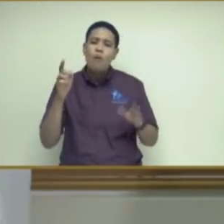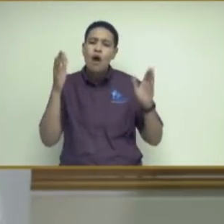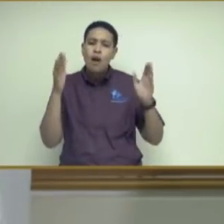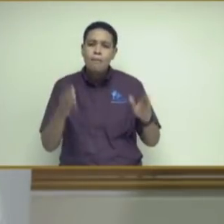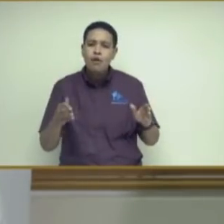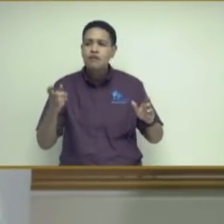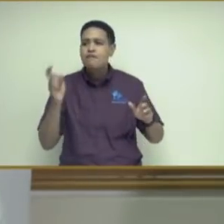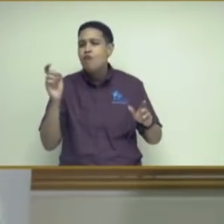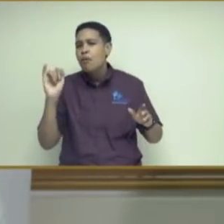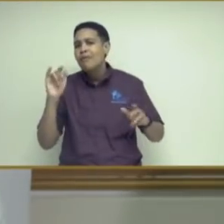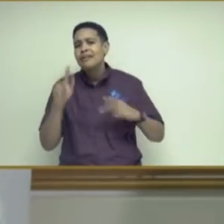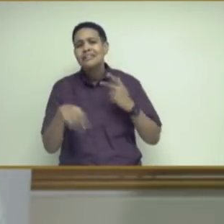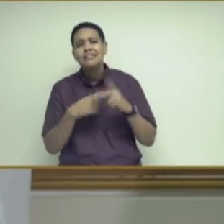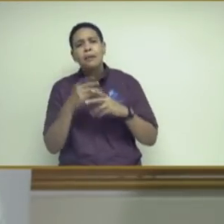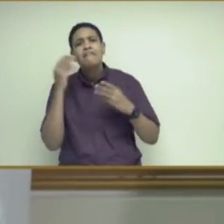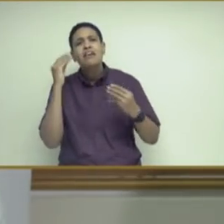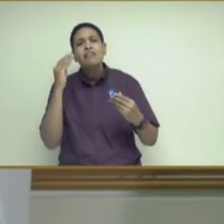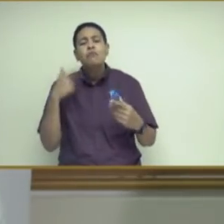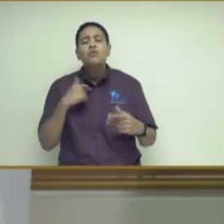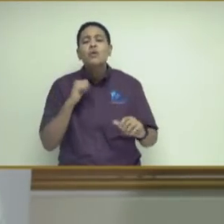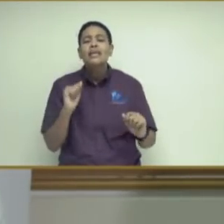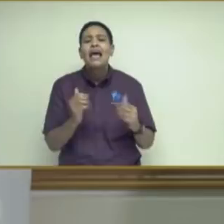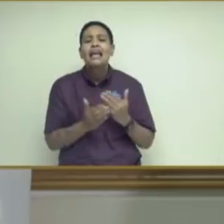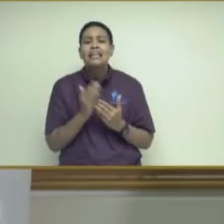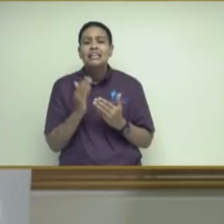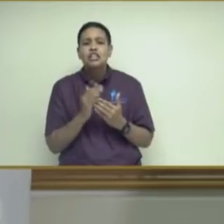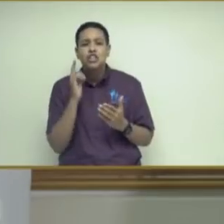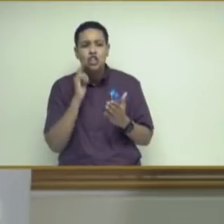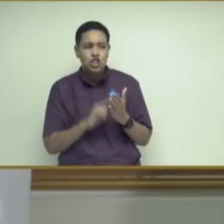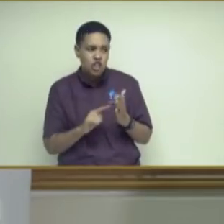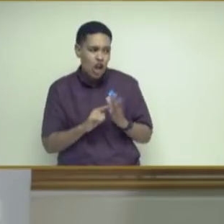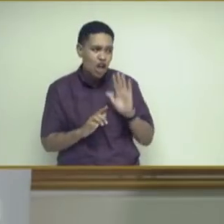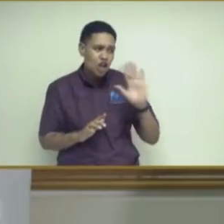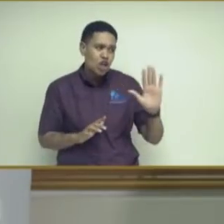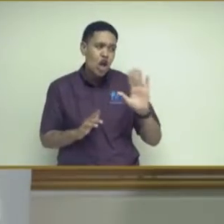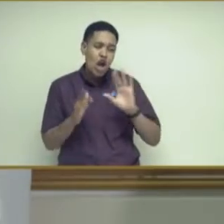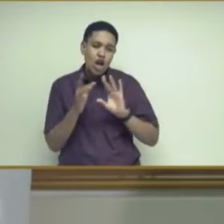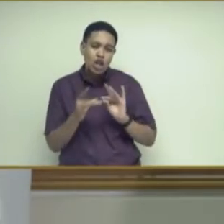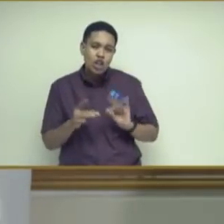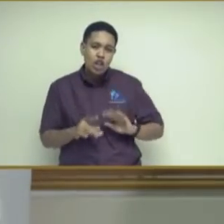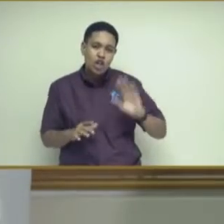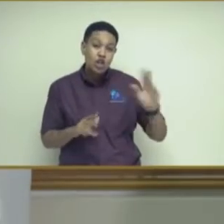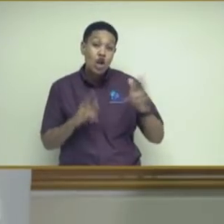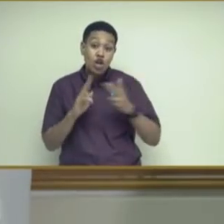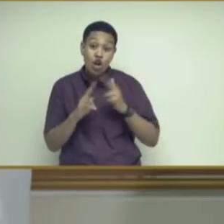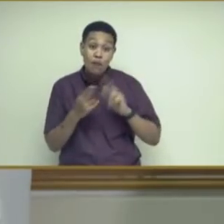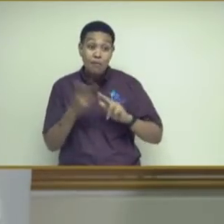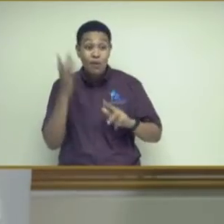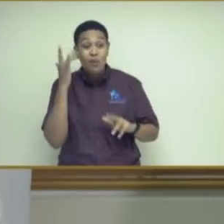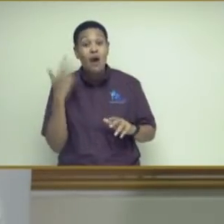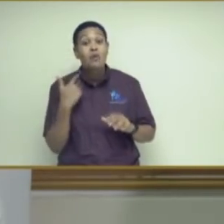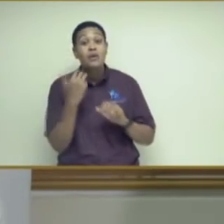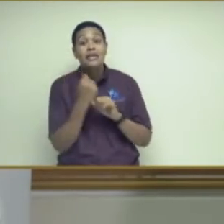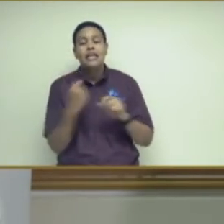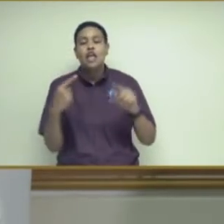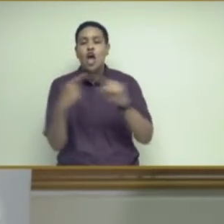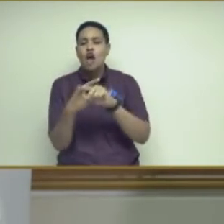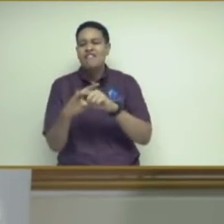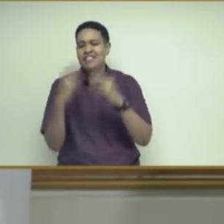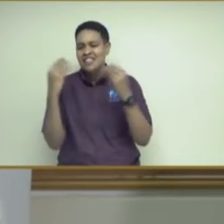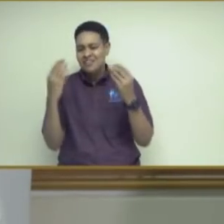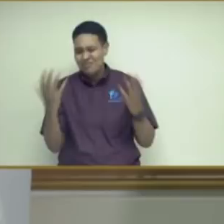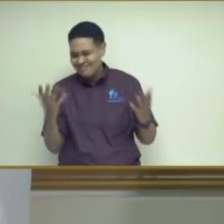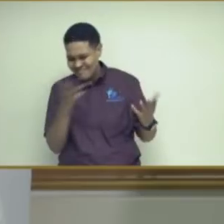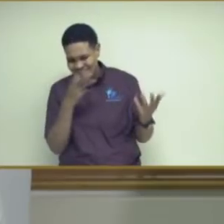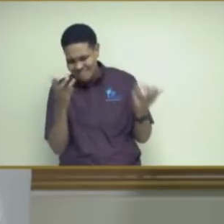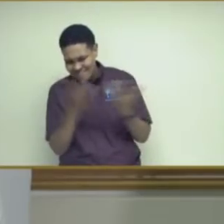person came from, that kind of thing, so that we can easily cross-check you on your numbers, because we're getting conflicting data